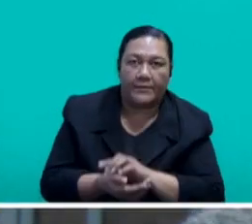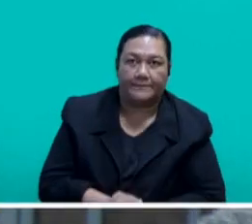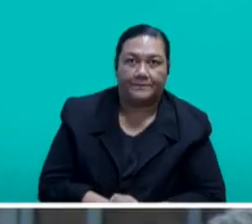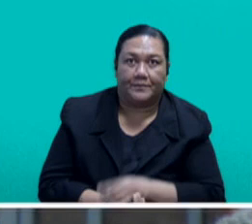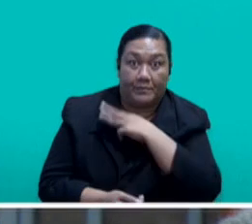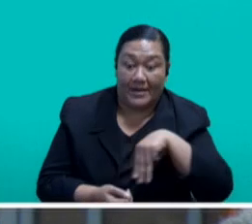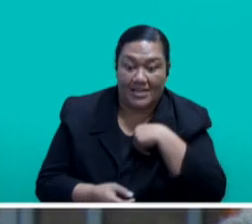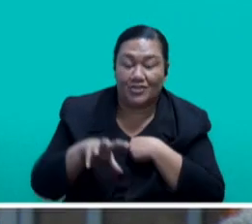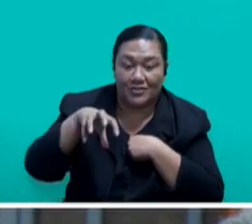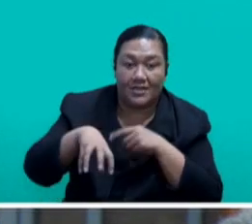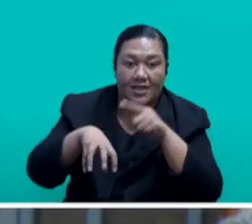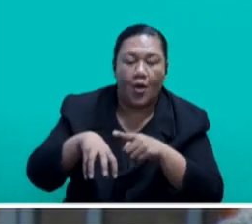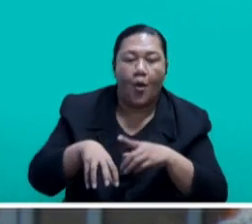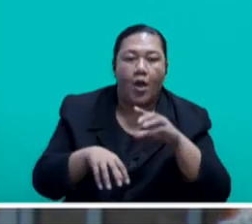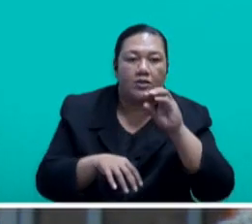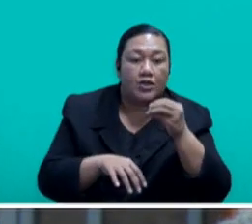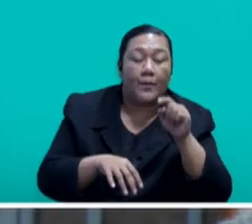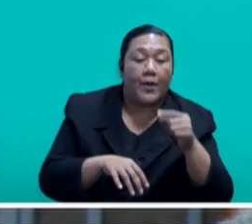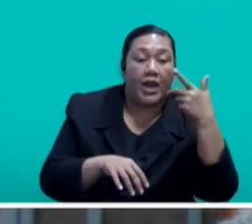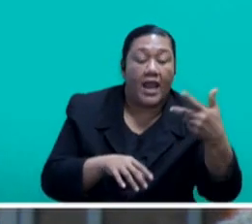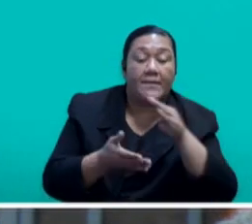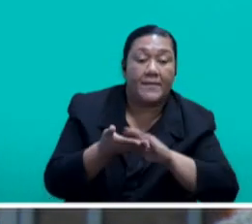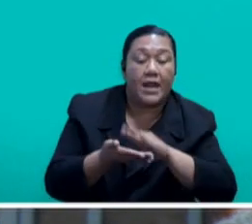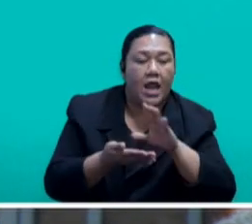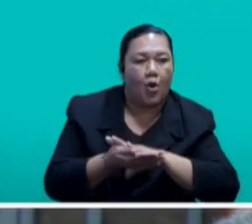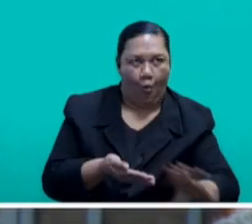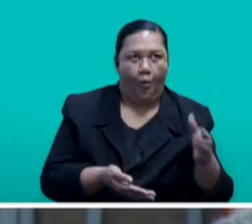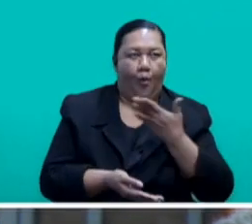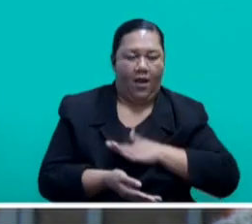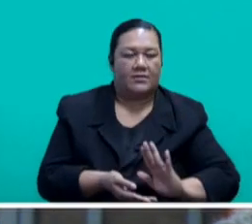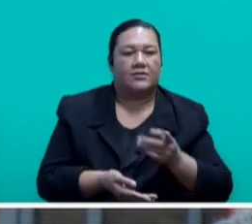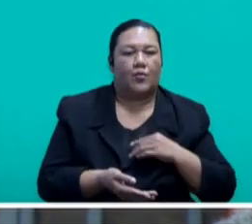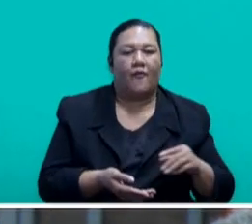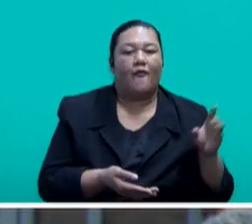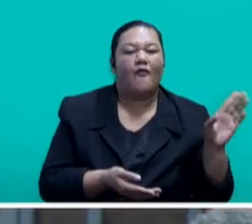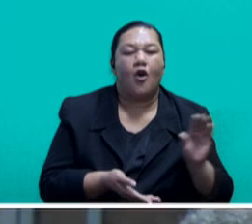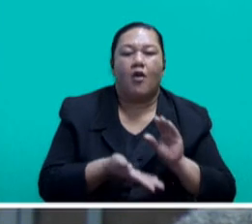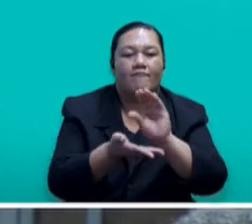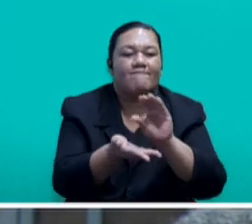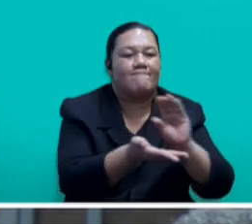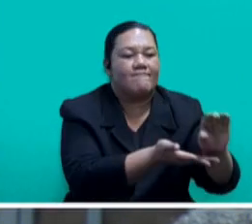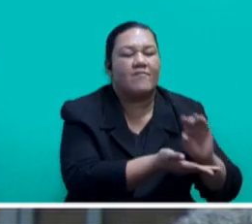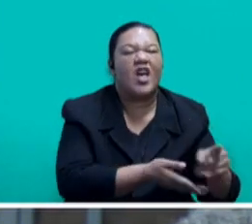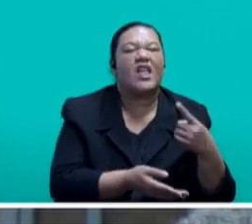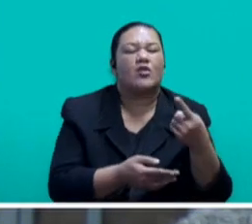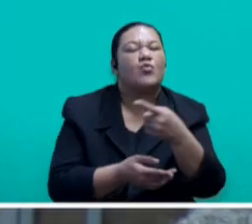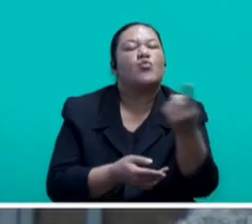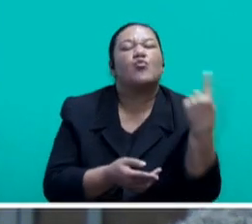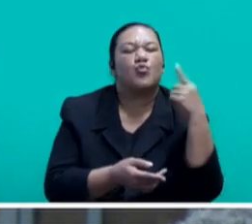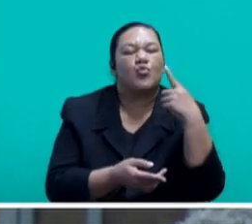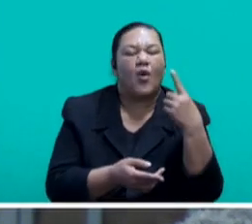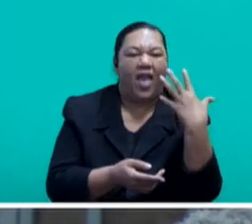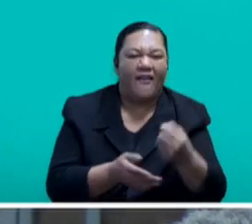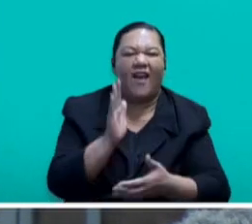of another 0.8 million in the next financial year for its high-risk water sanitation program, we will be